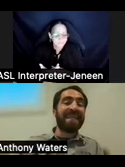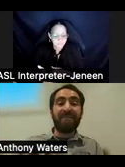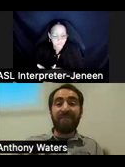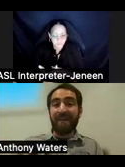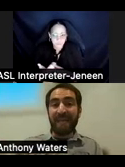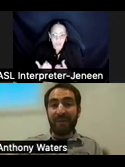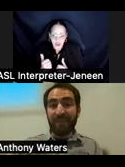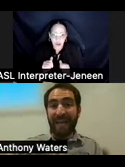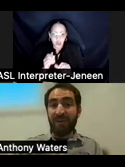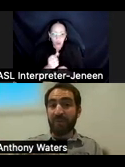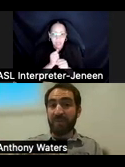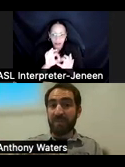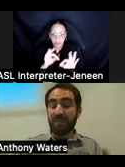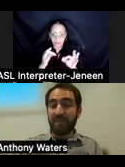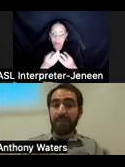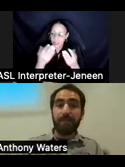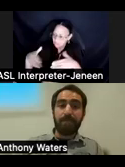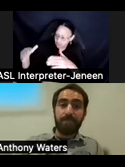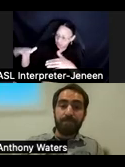trying to get the family out of the house.